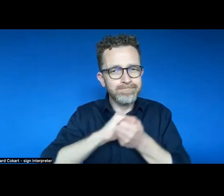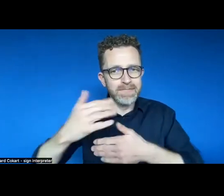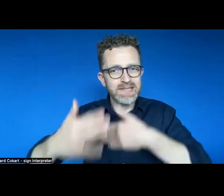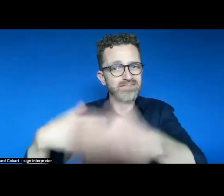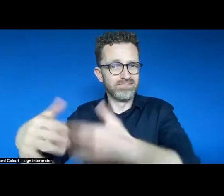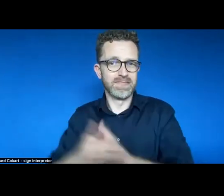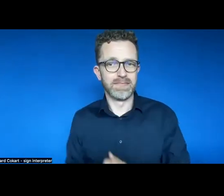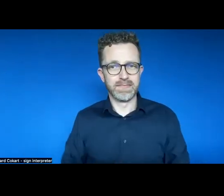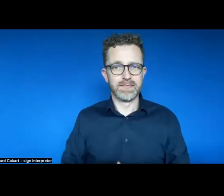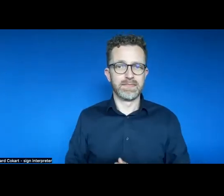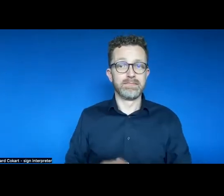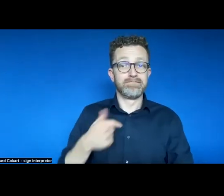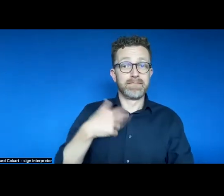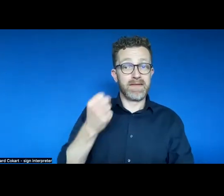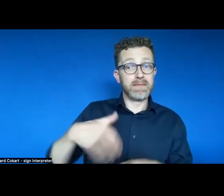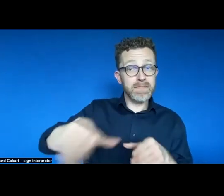Ukraine.